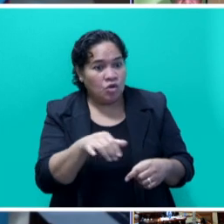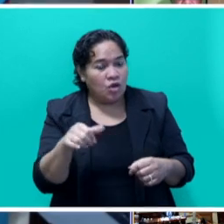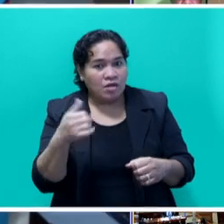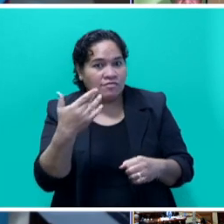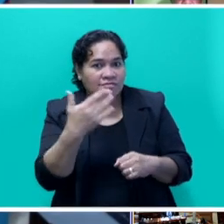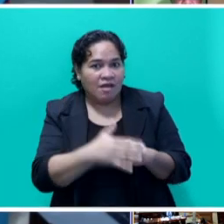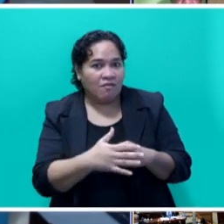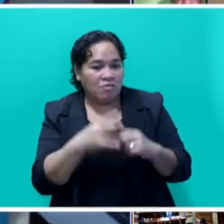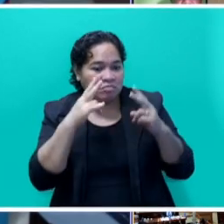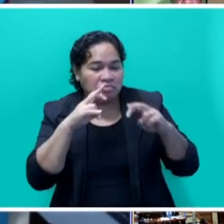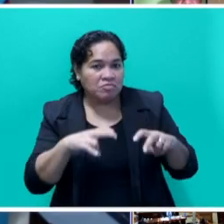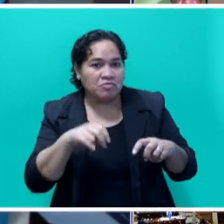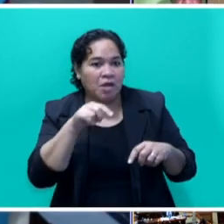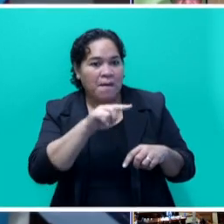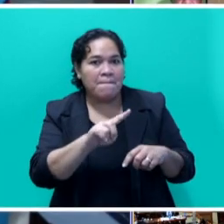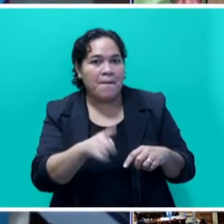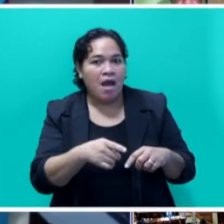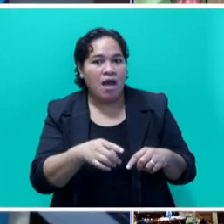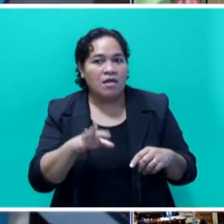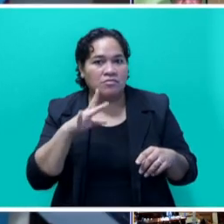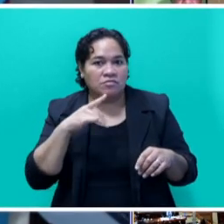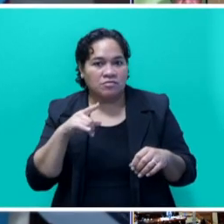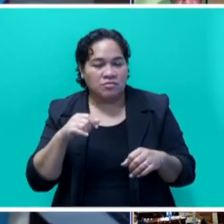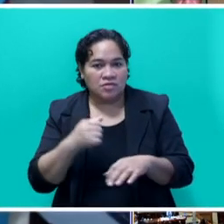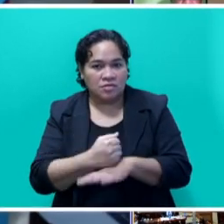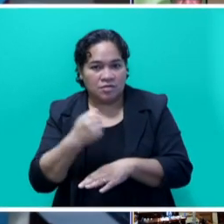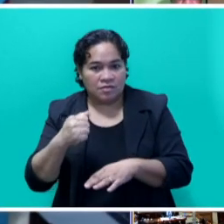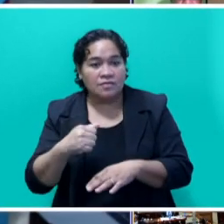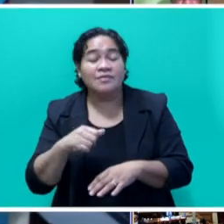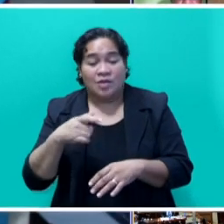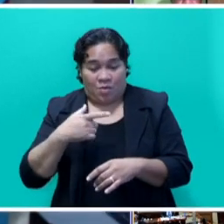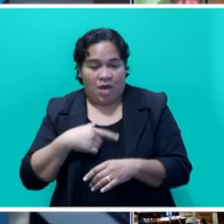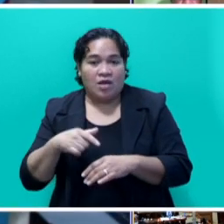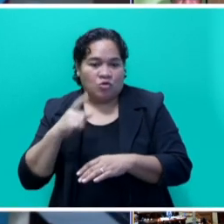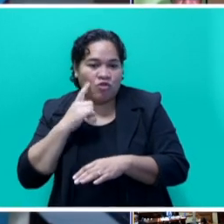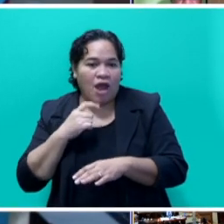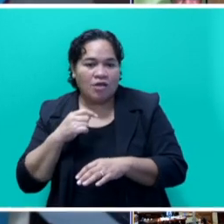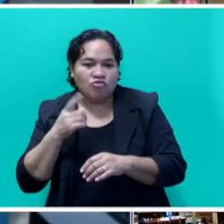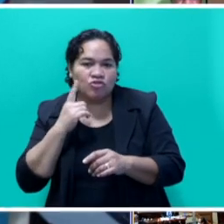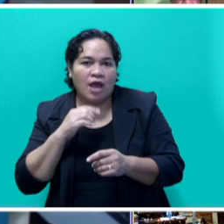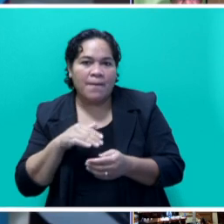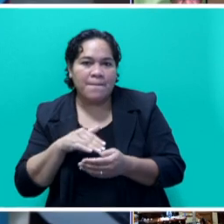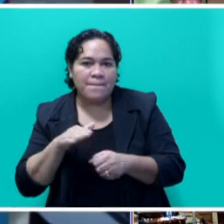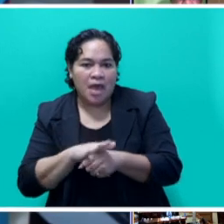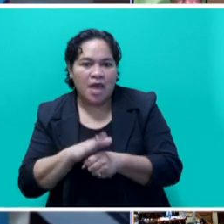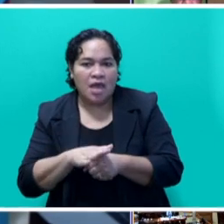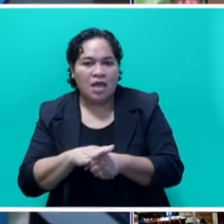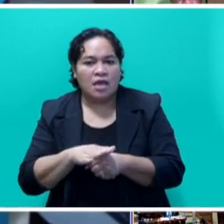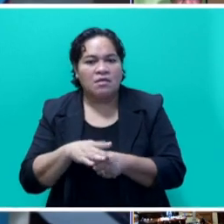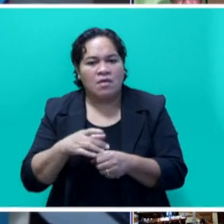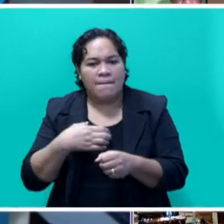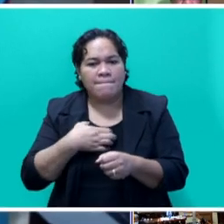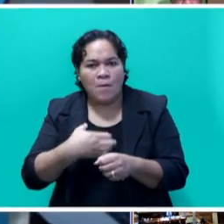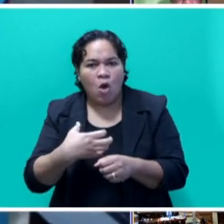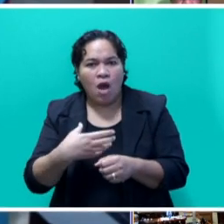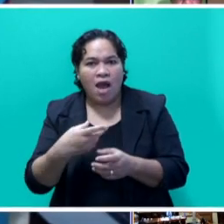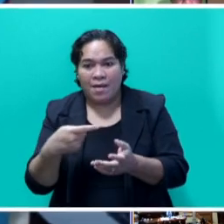identify Cebu, government stepped in to pay more lease monies to landowners for renewal of